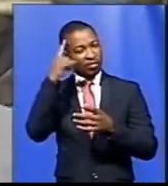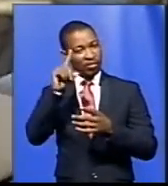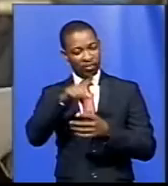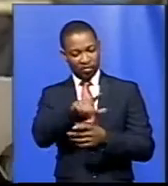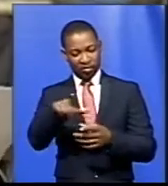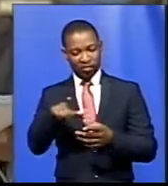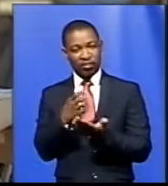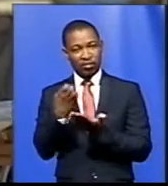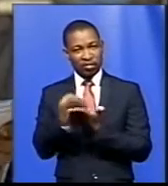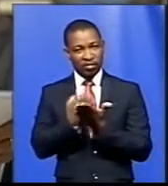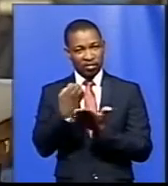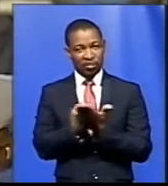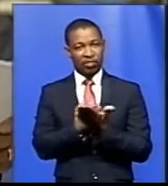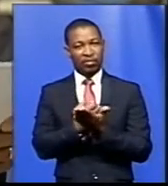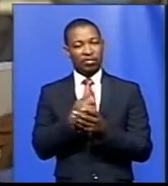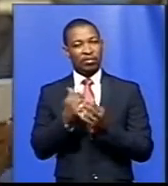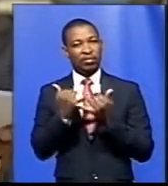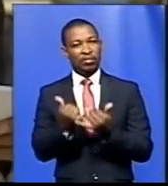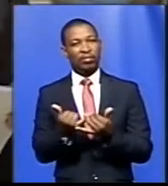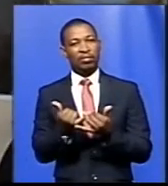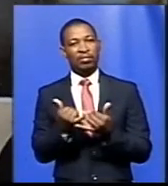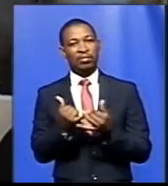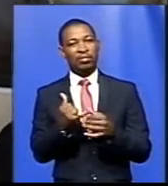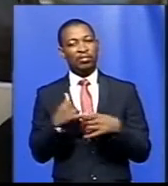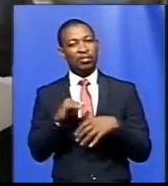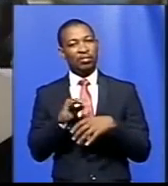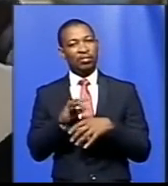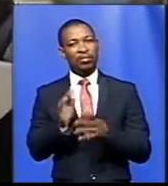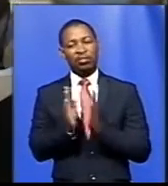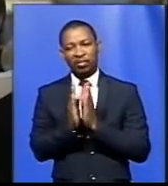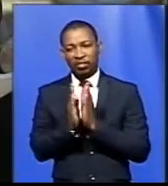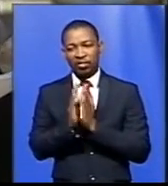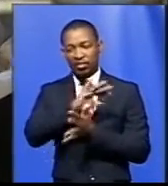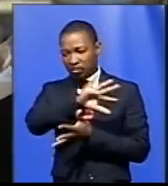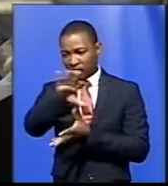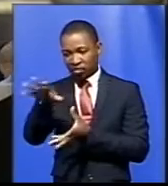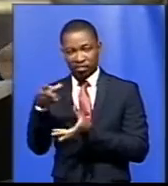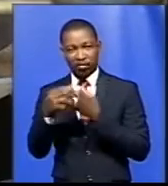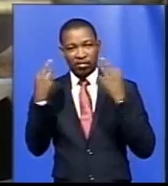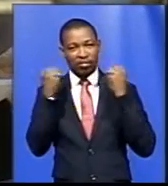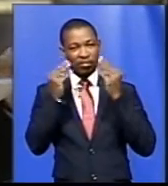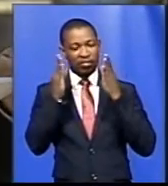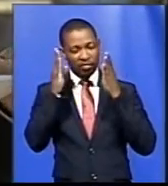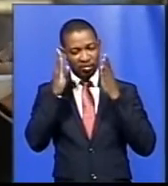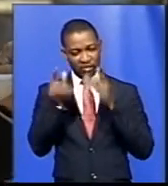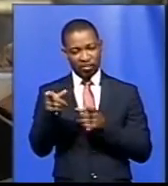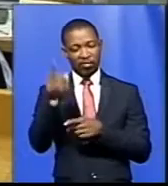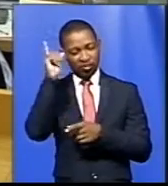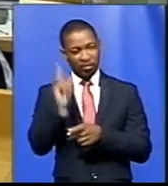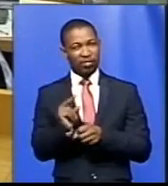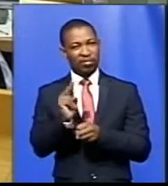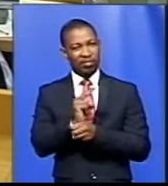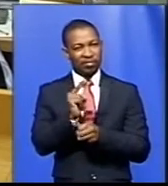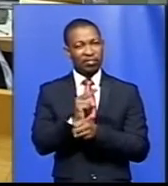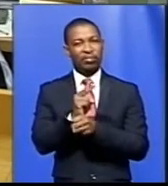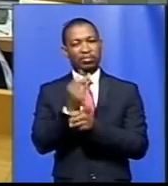economy. I therefore call upon all ministries to exercise restraint in